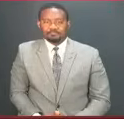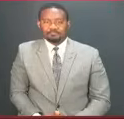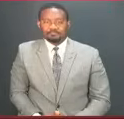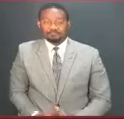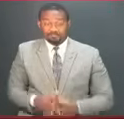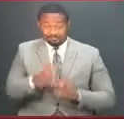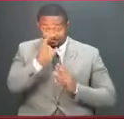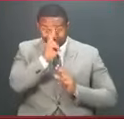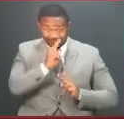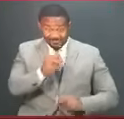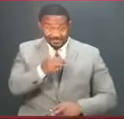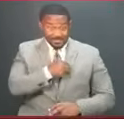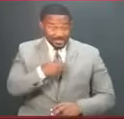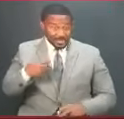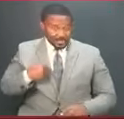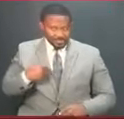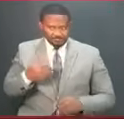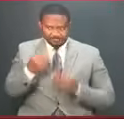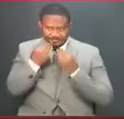motion number